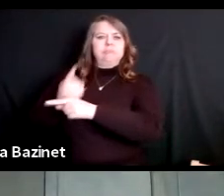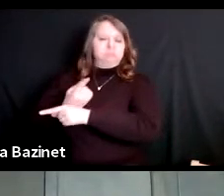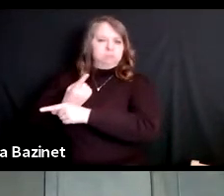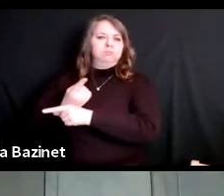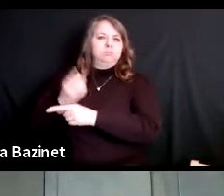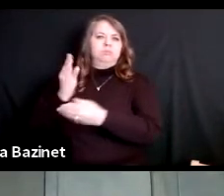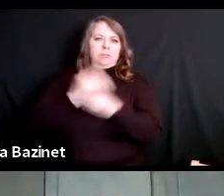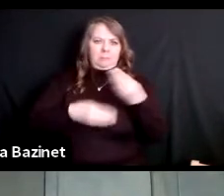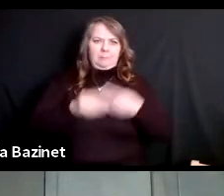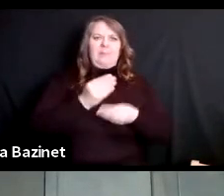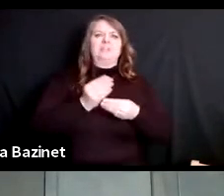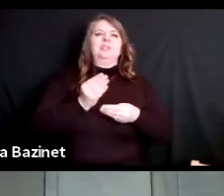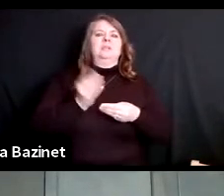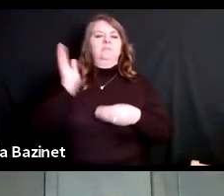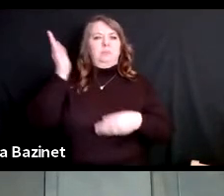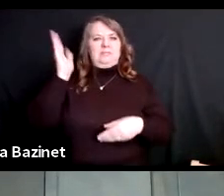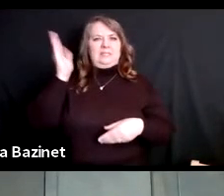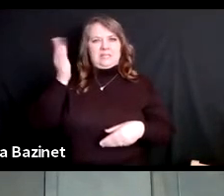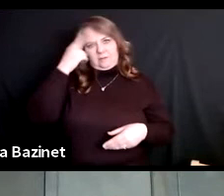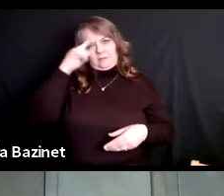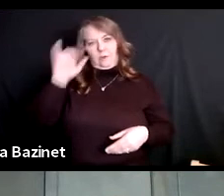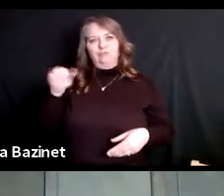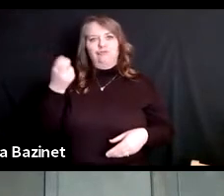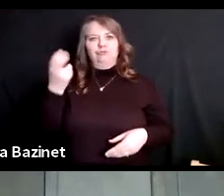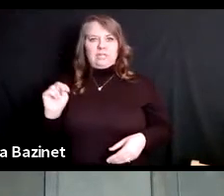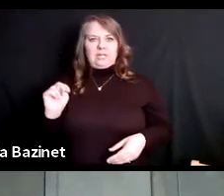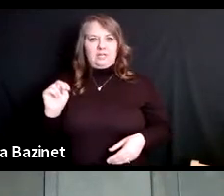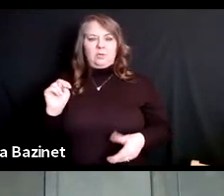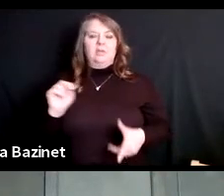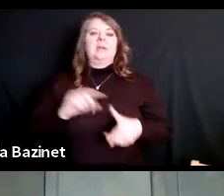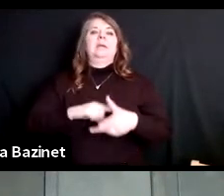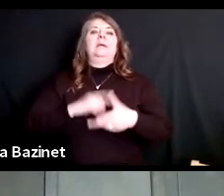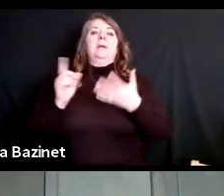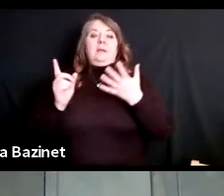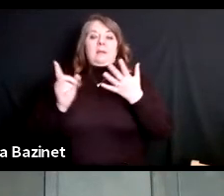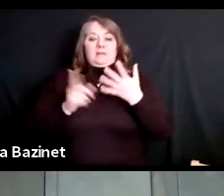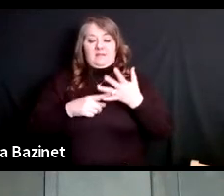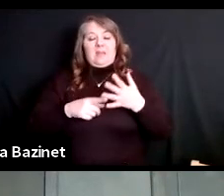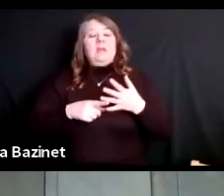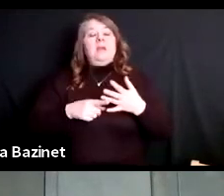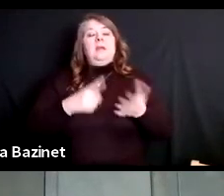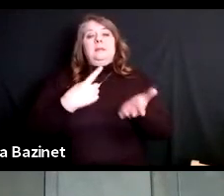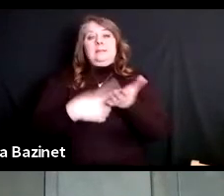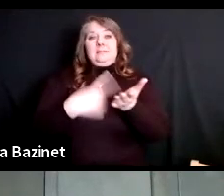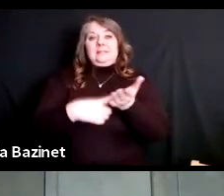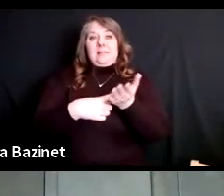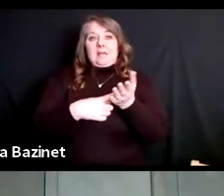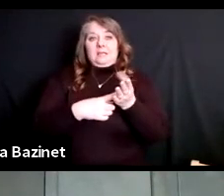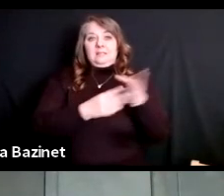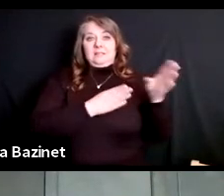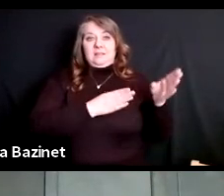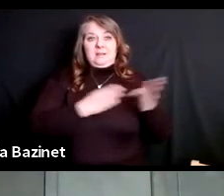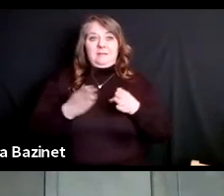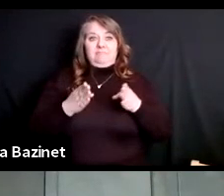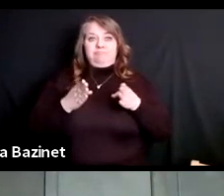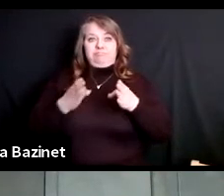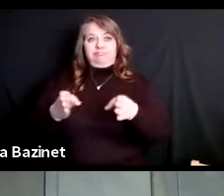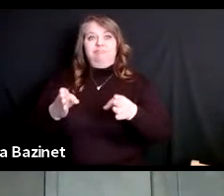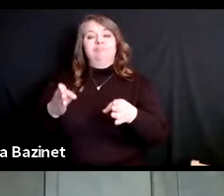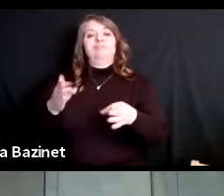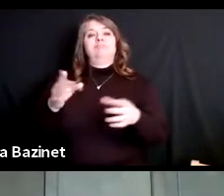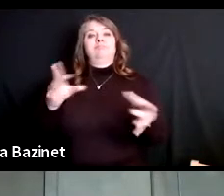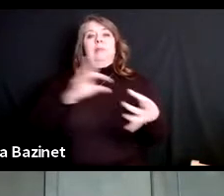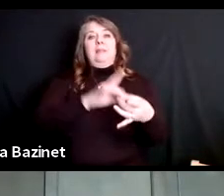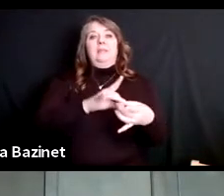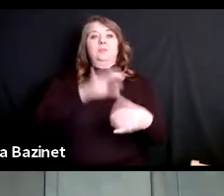presentation for January. And then we're scheduled for you to discuss path forward around the Voting Rights Act. So